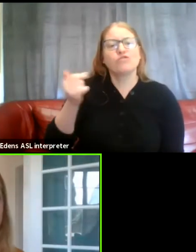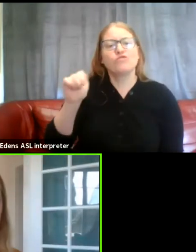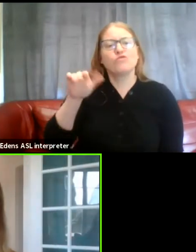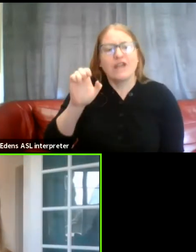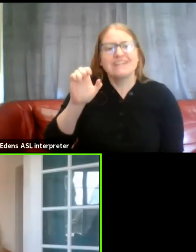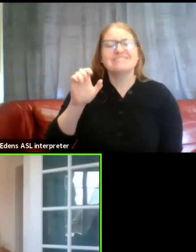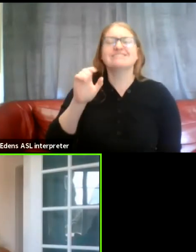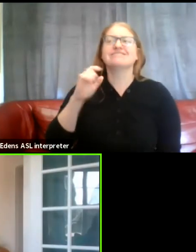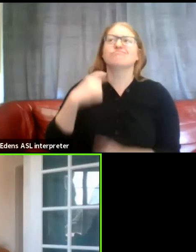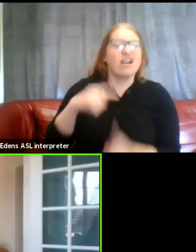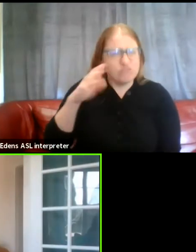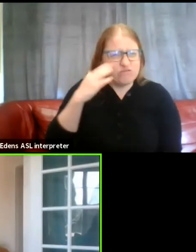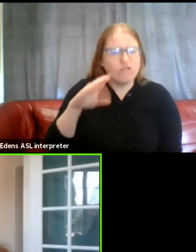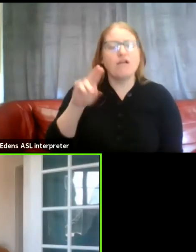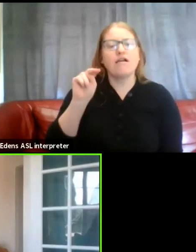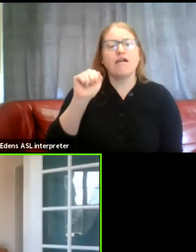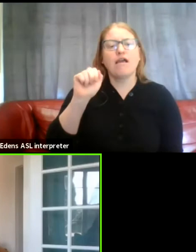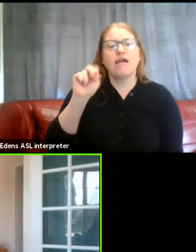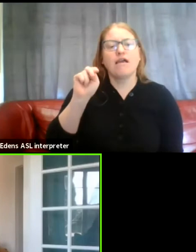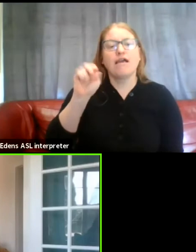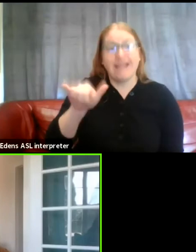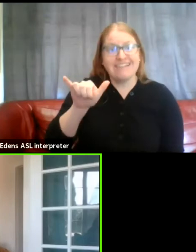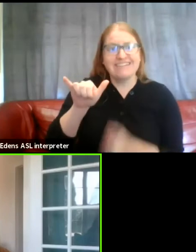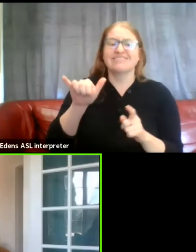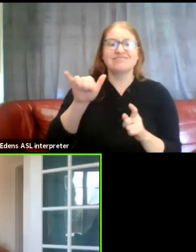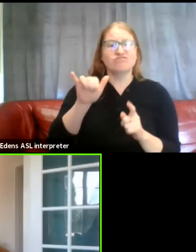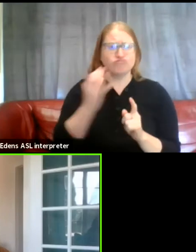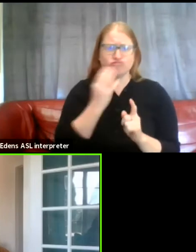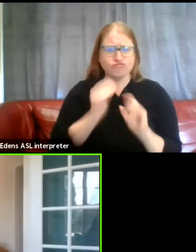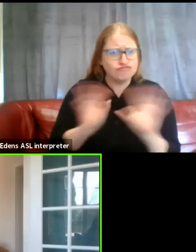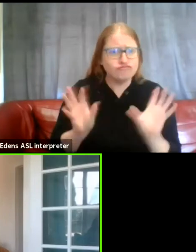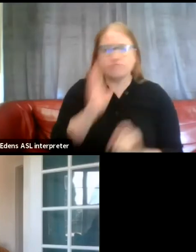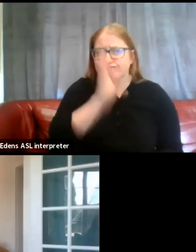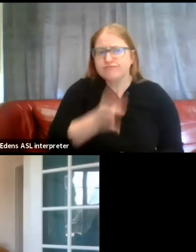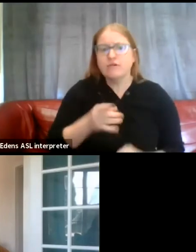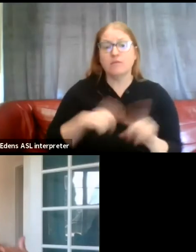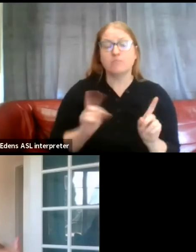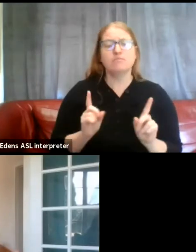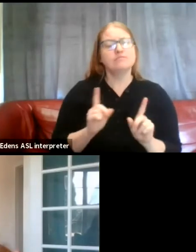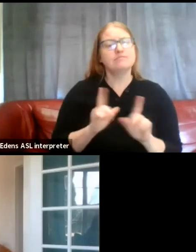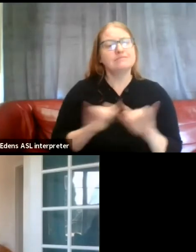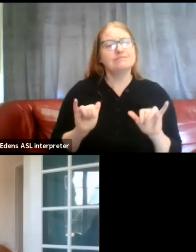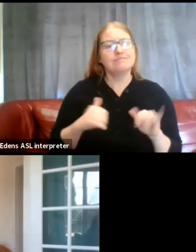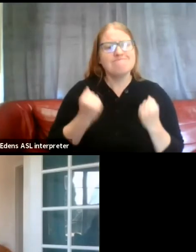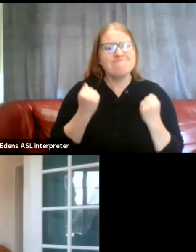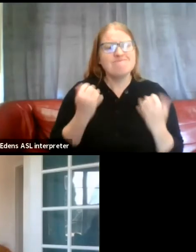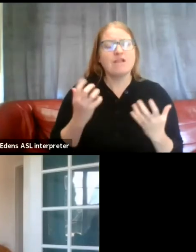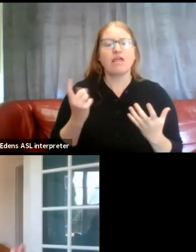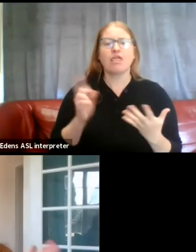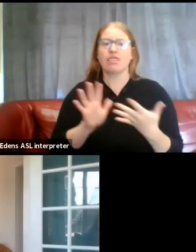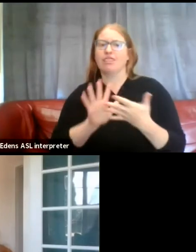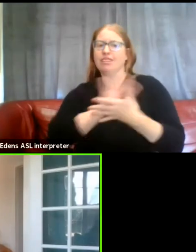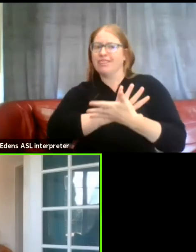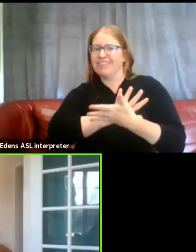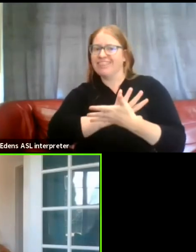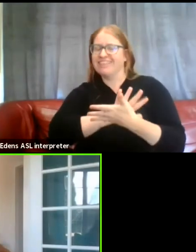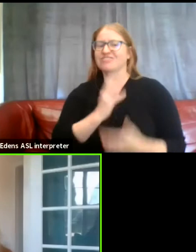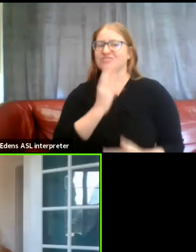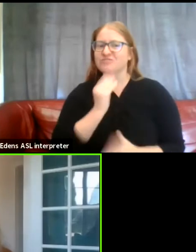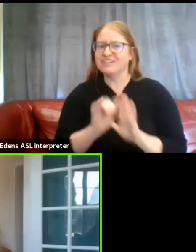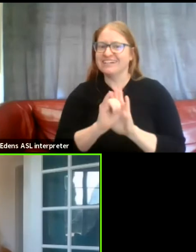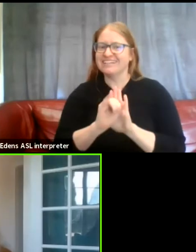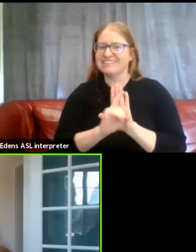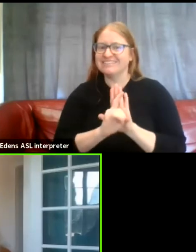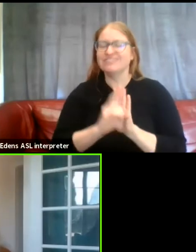later. But at the same time, there was a lot of muting, you know, of Jewish identity. There were